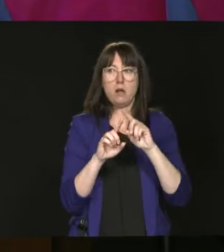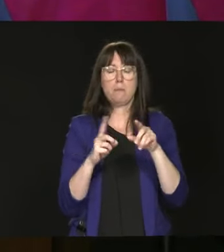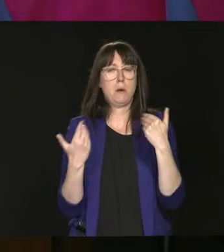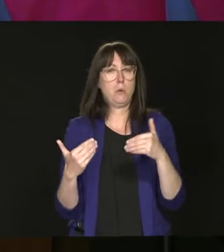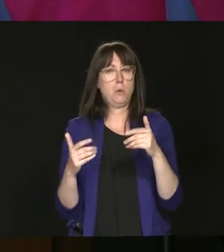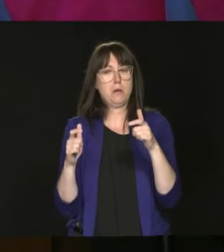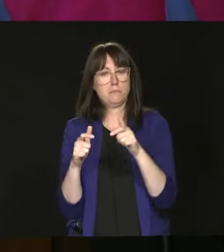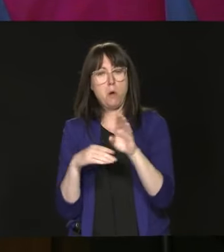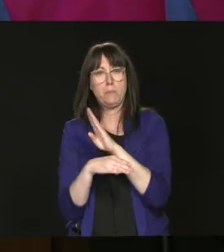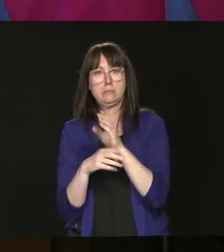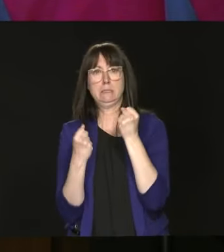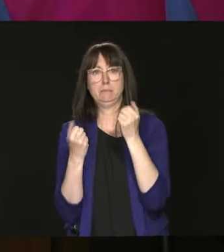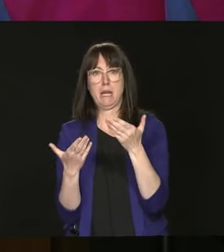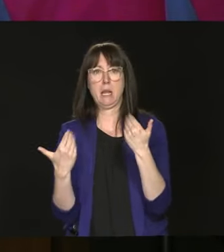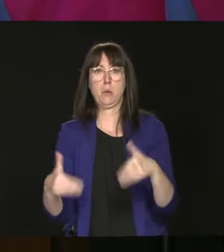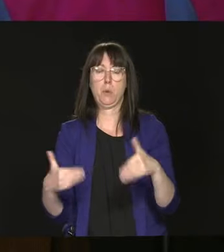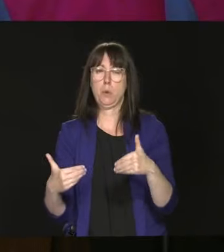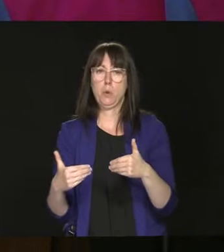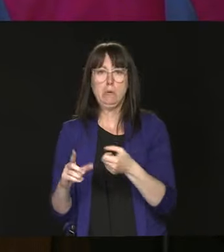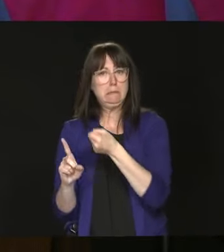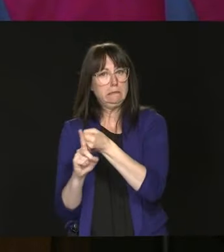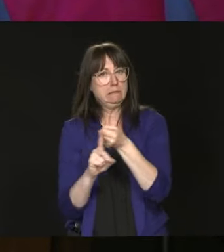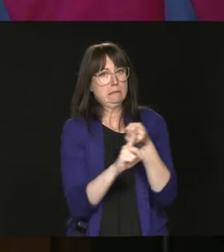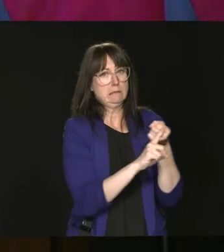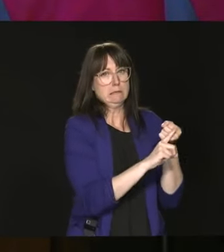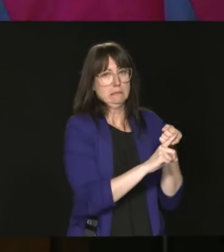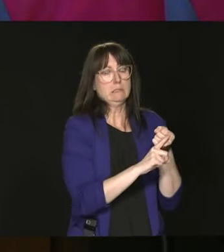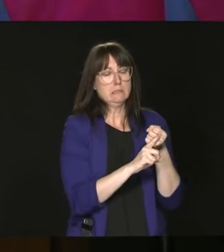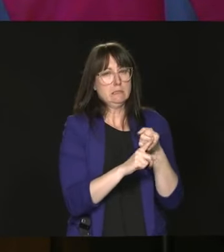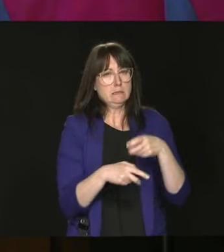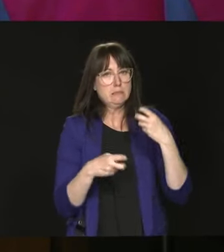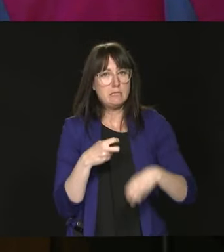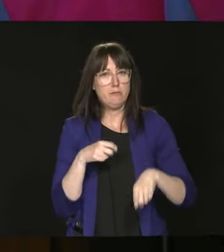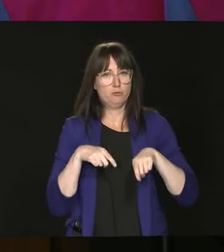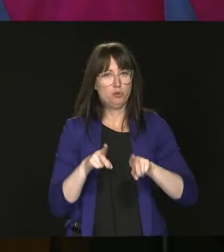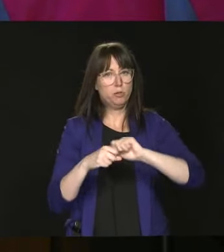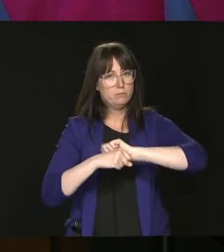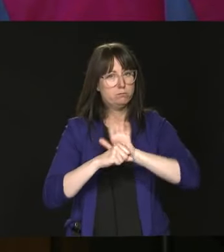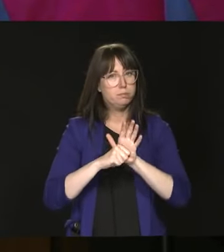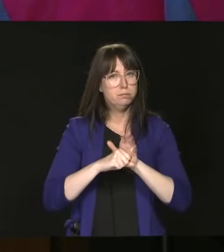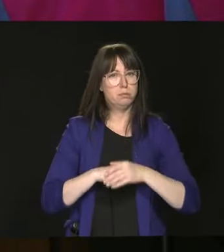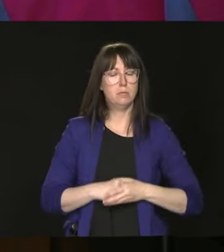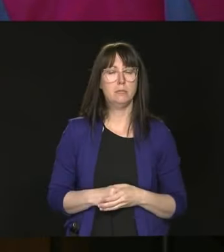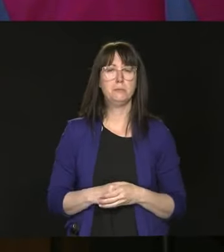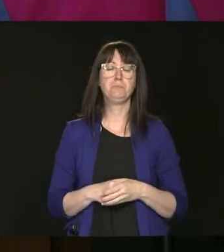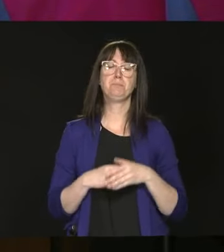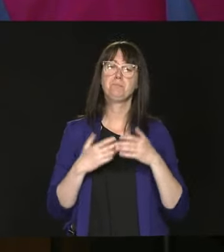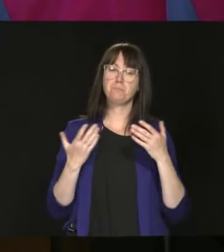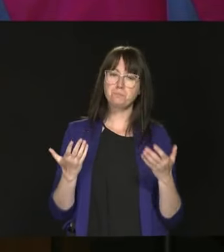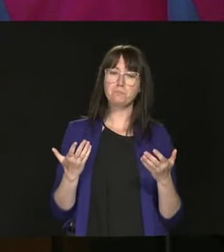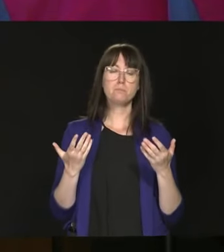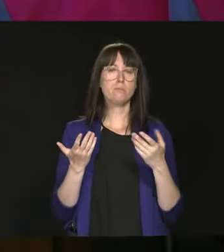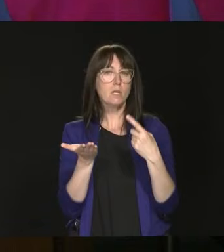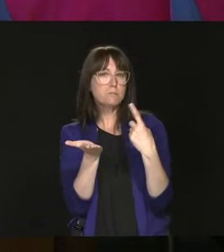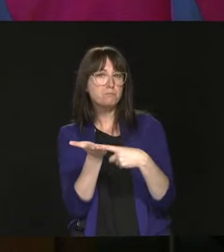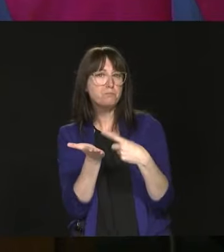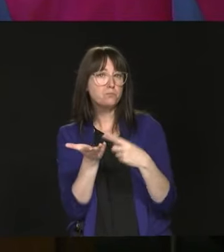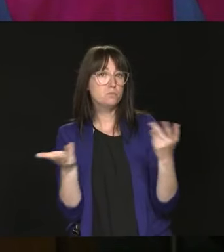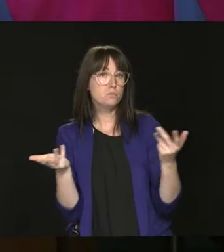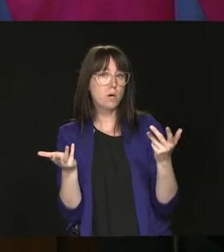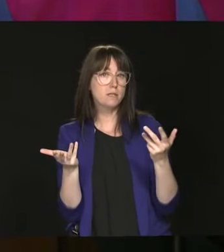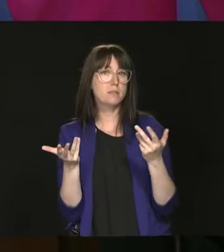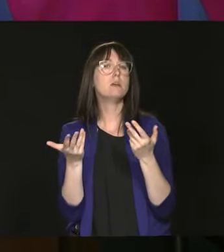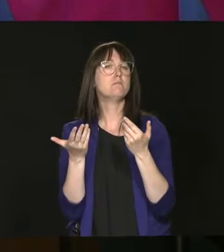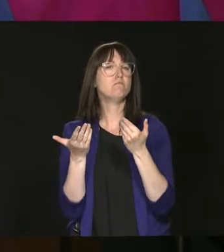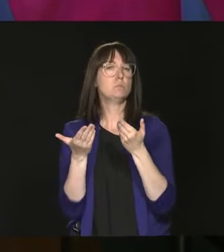so hard during the course of this COVID-19 crisis. And so what we want to talk about today is a program that will help them with their